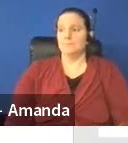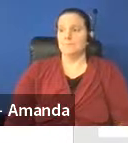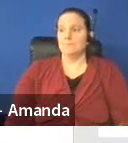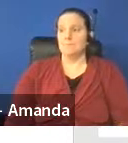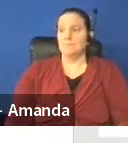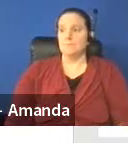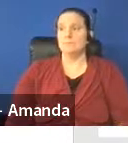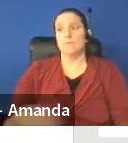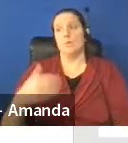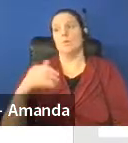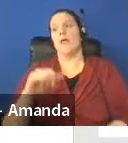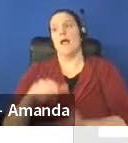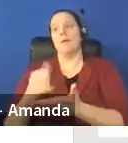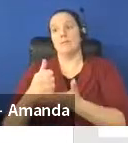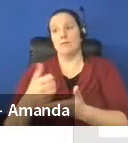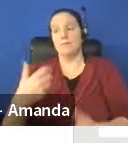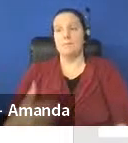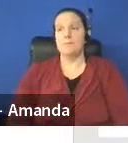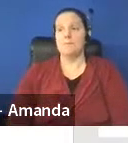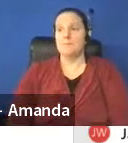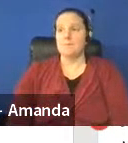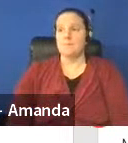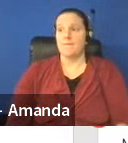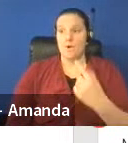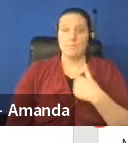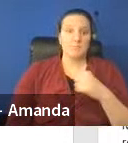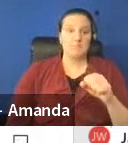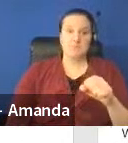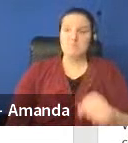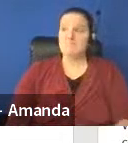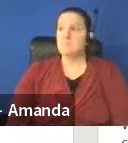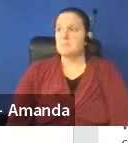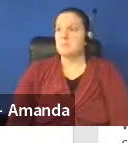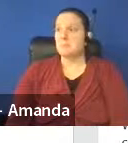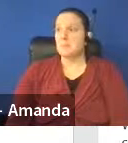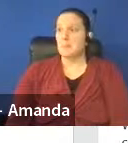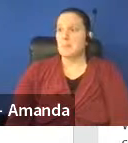Well, that's helpful for me for sure.